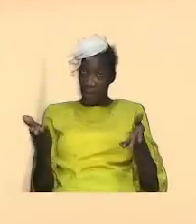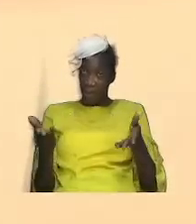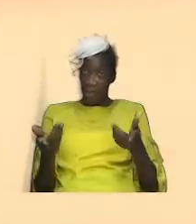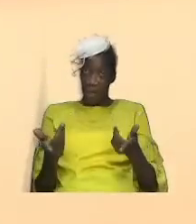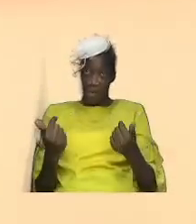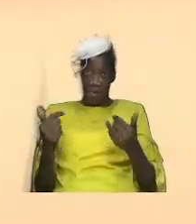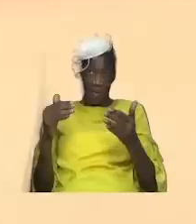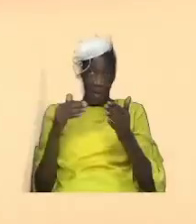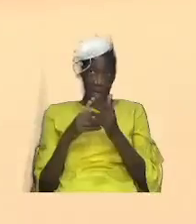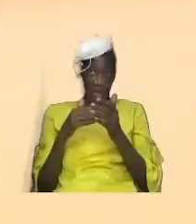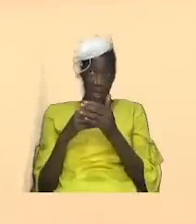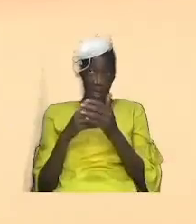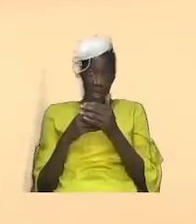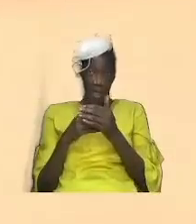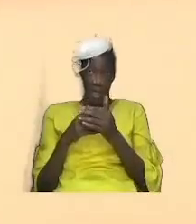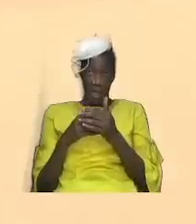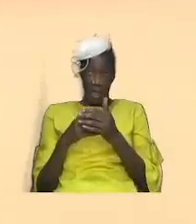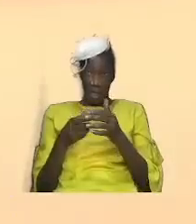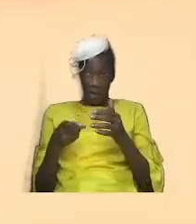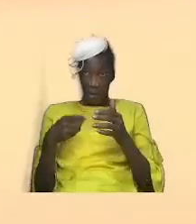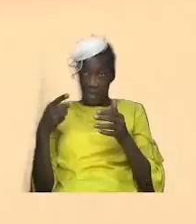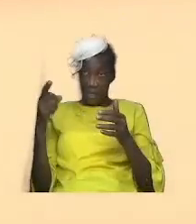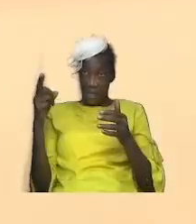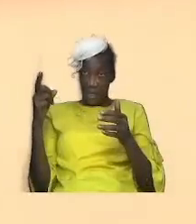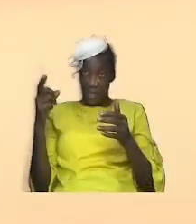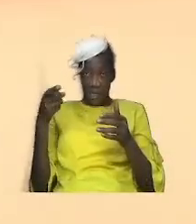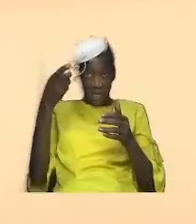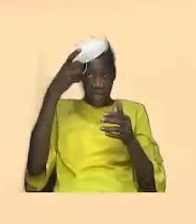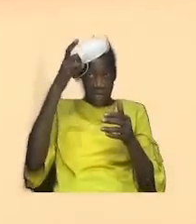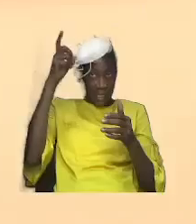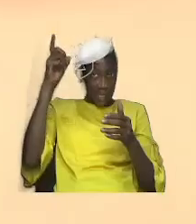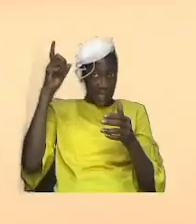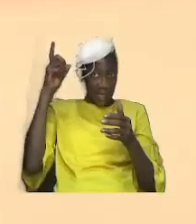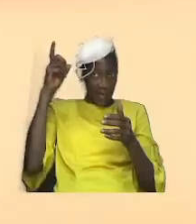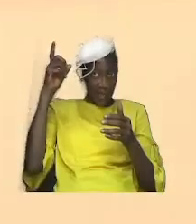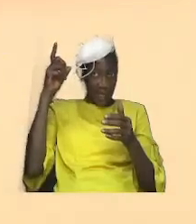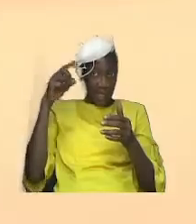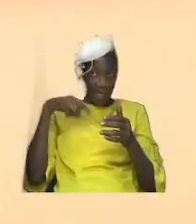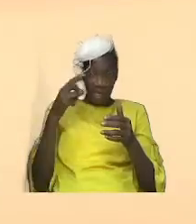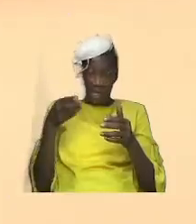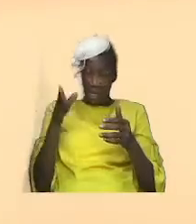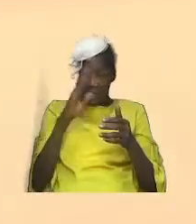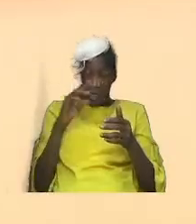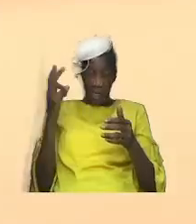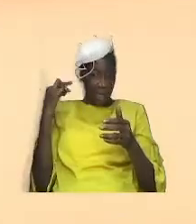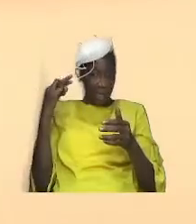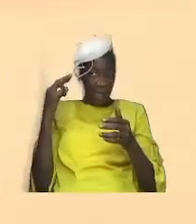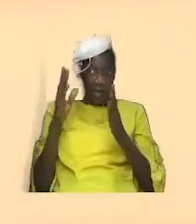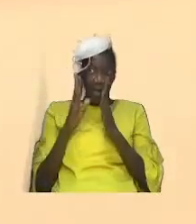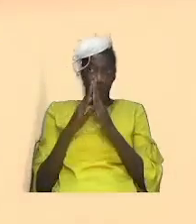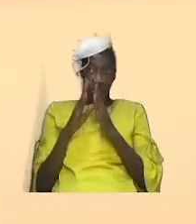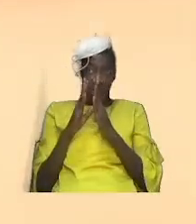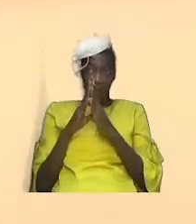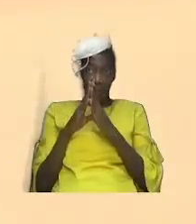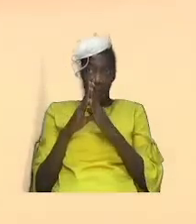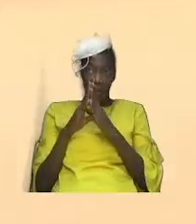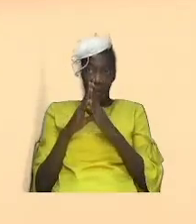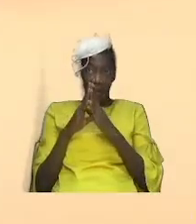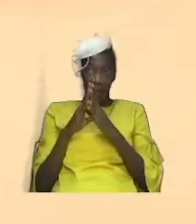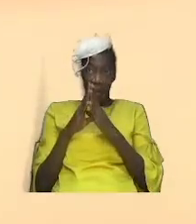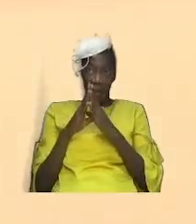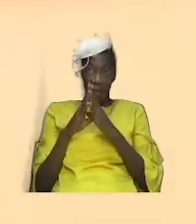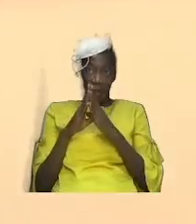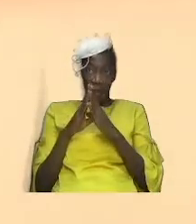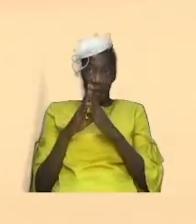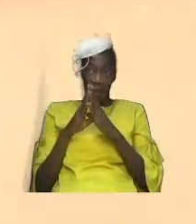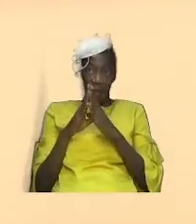When David did what he did, the prophet came and said, God has heard your prayer of confession and your